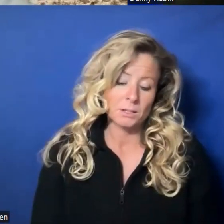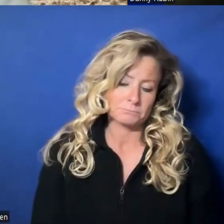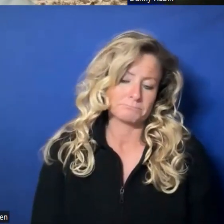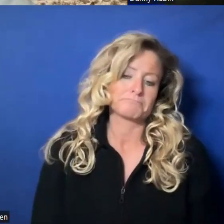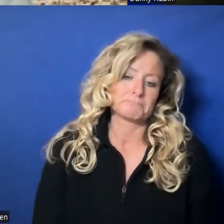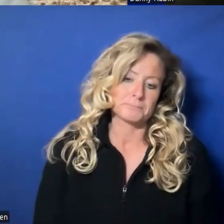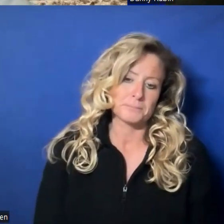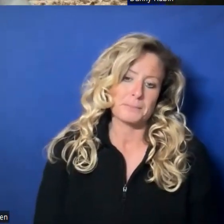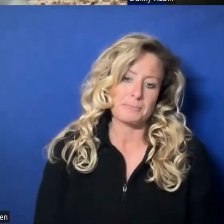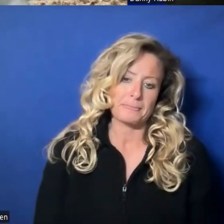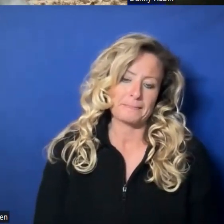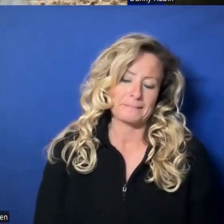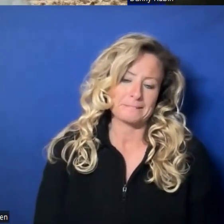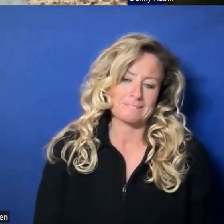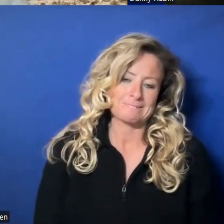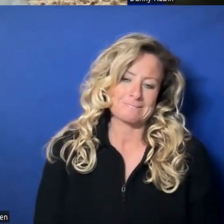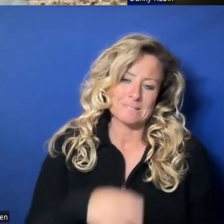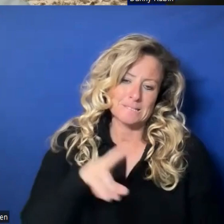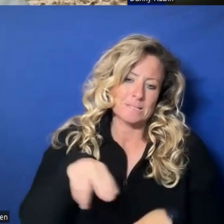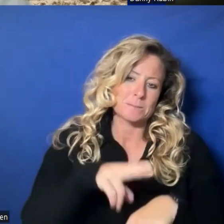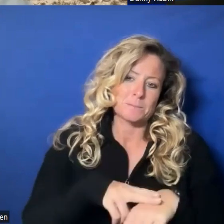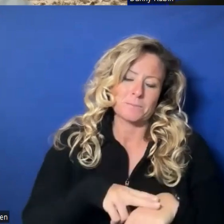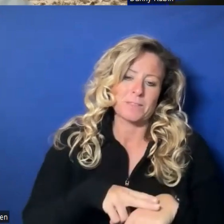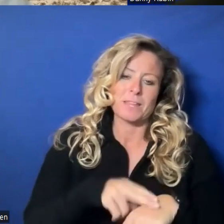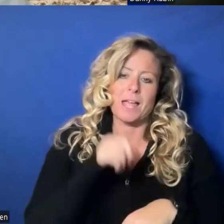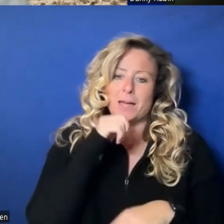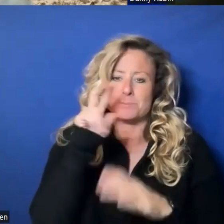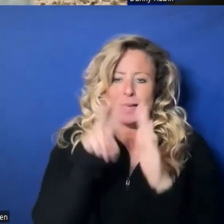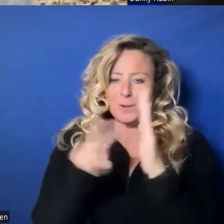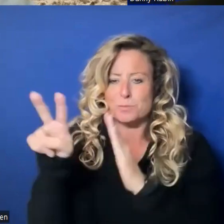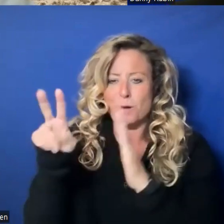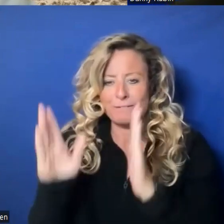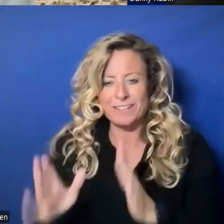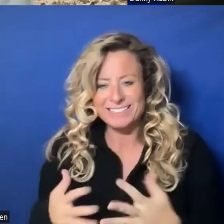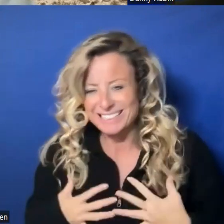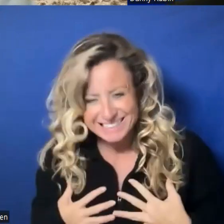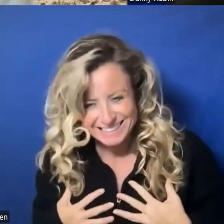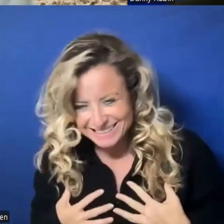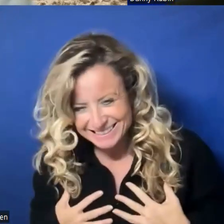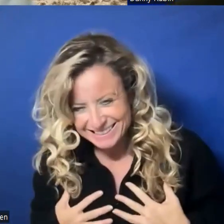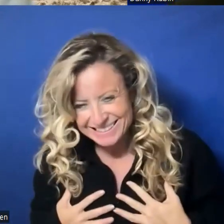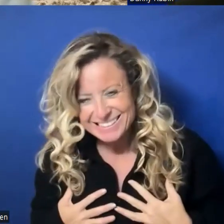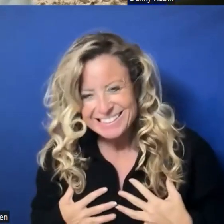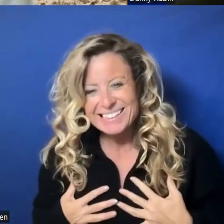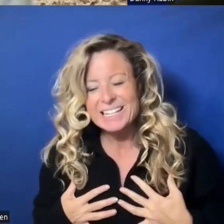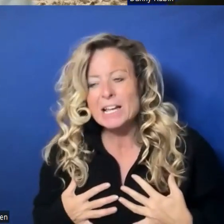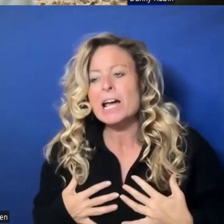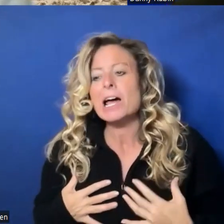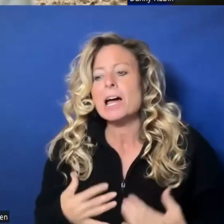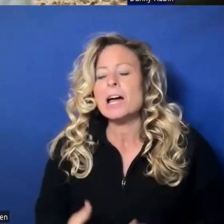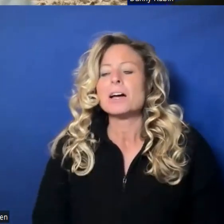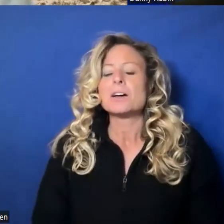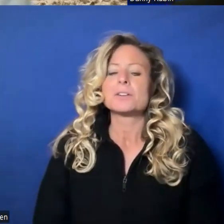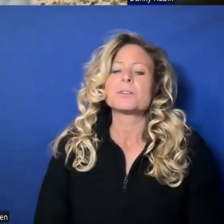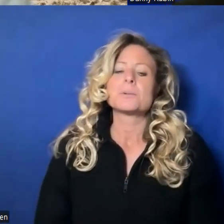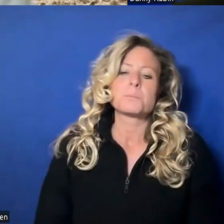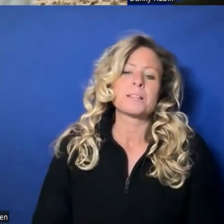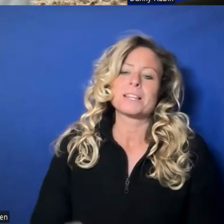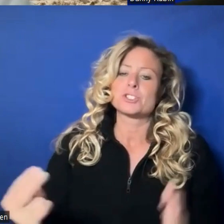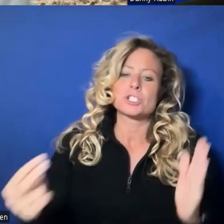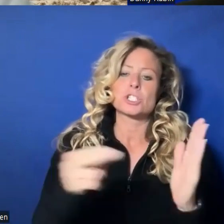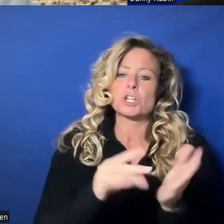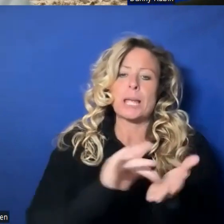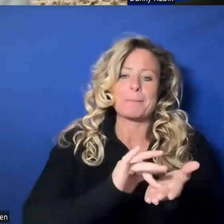can't. I'm not a prophet, but Right, right, right. let's just look about medicine. Okay,